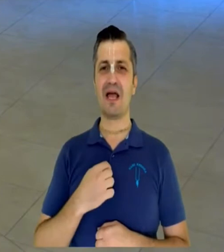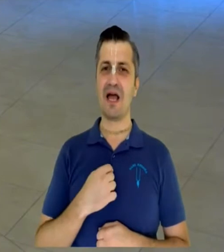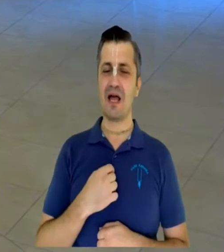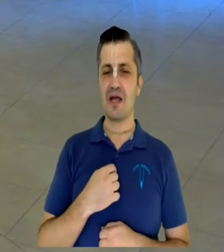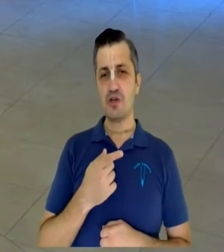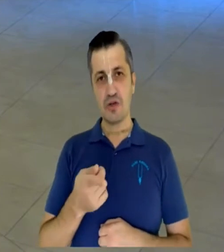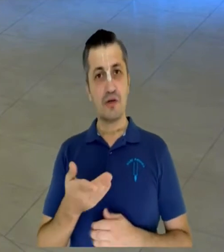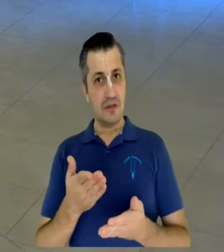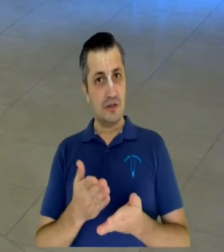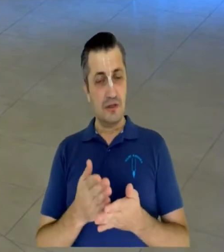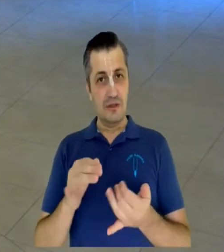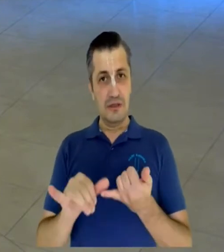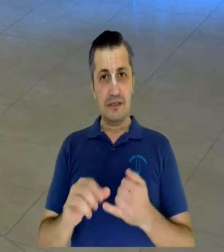says,